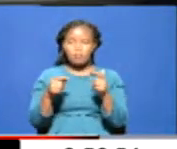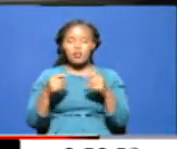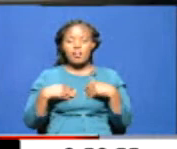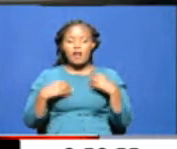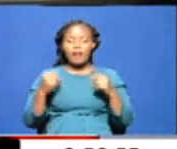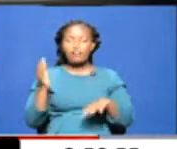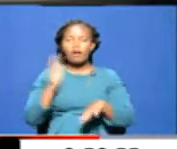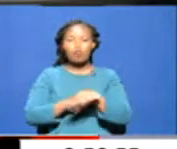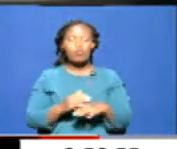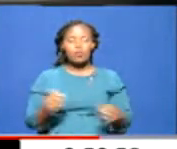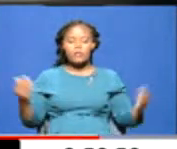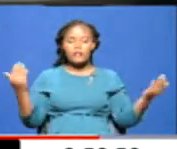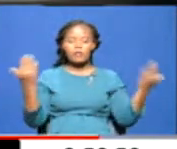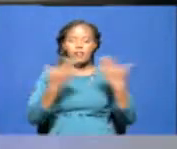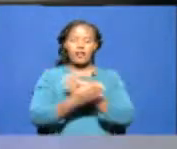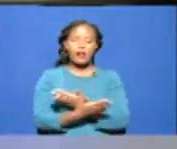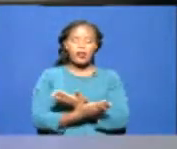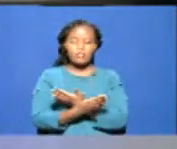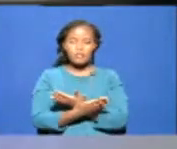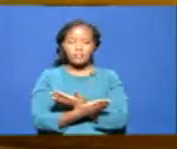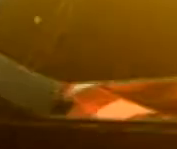have a lovely night.